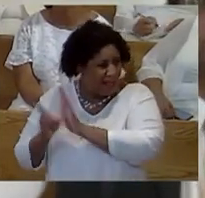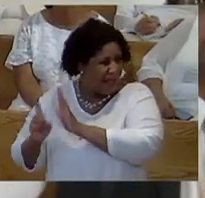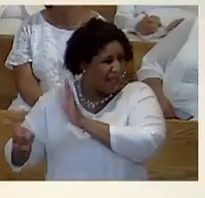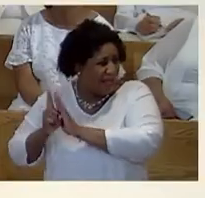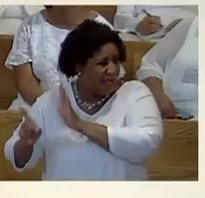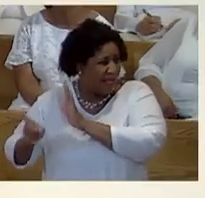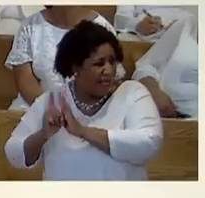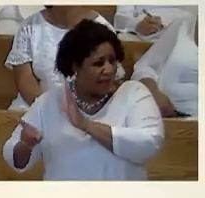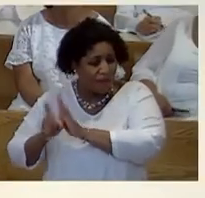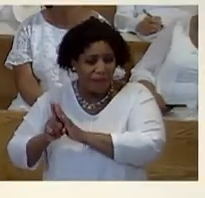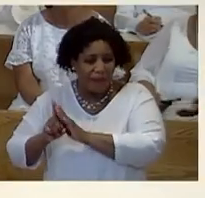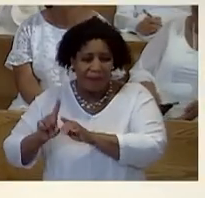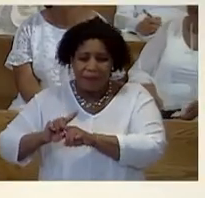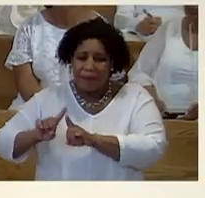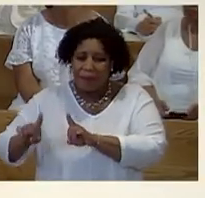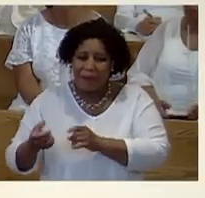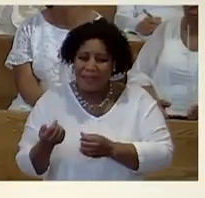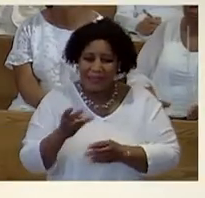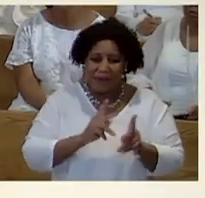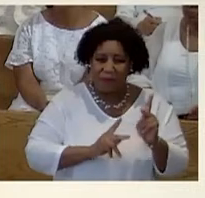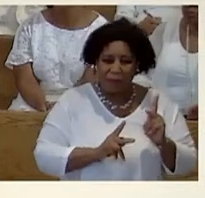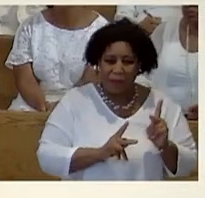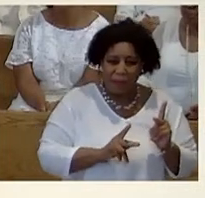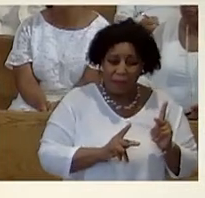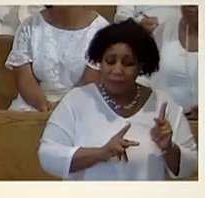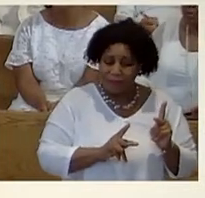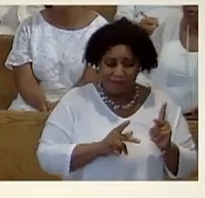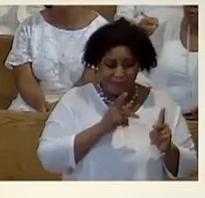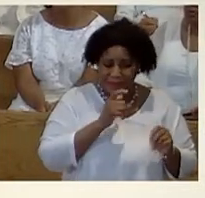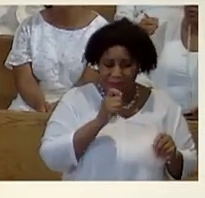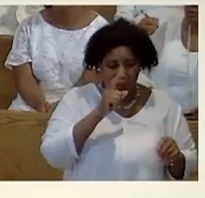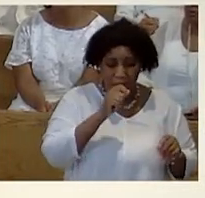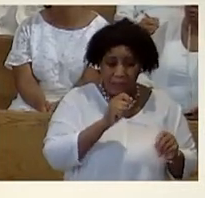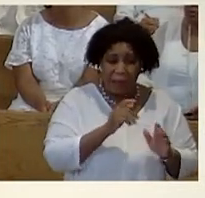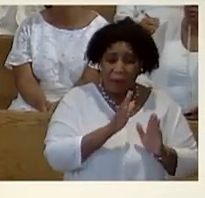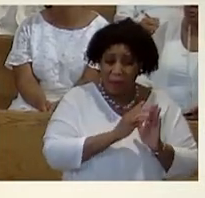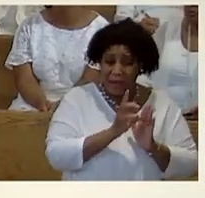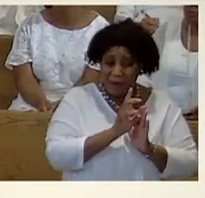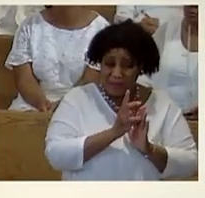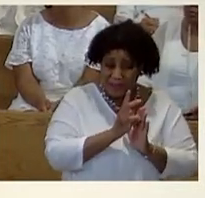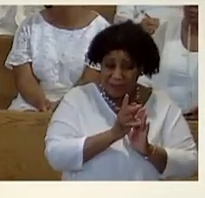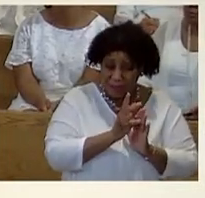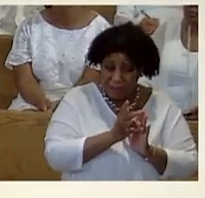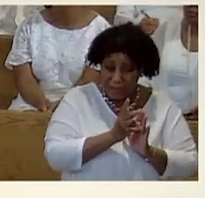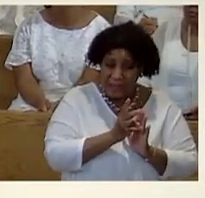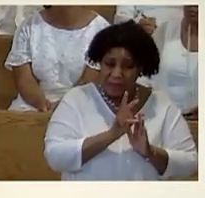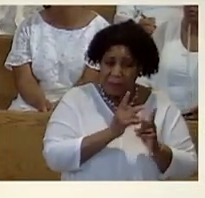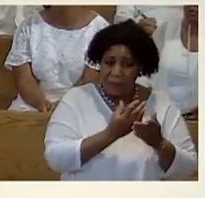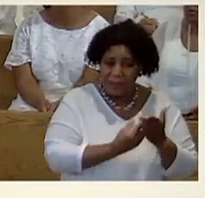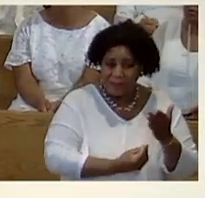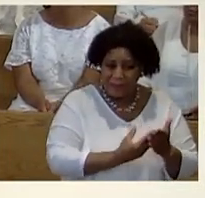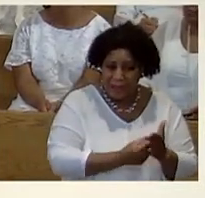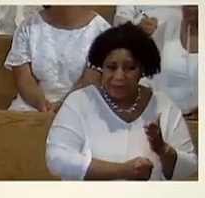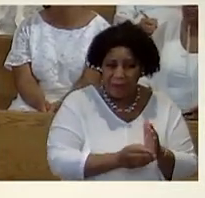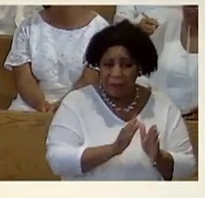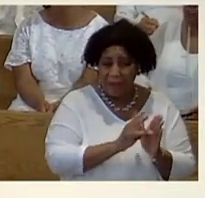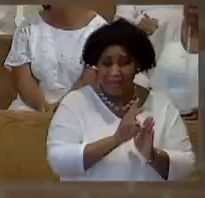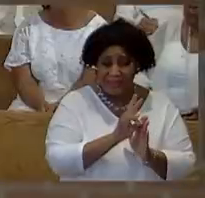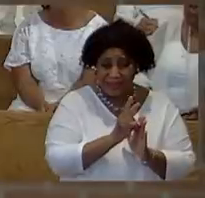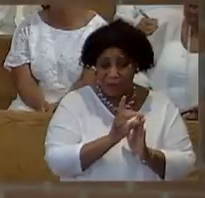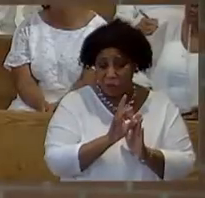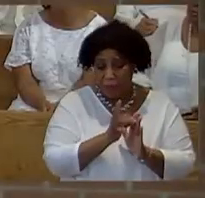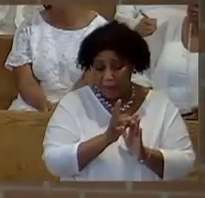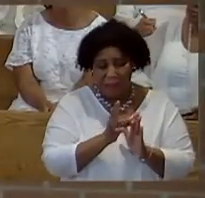but others did not wake up. Every 7 minutes or so, somebody's dying. Every